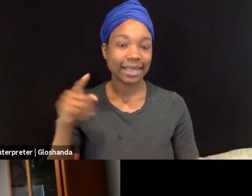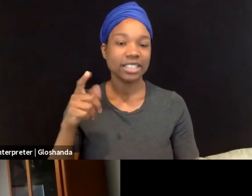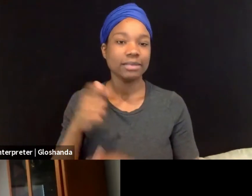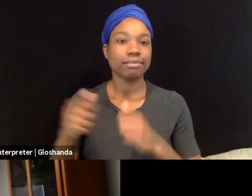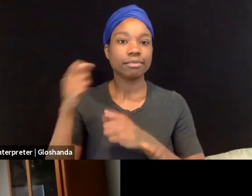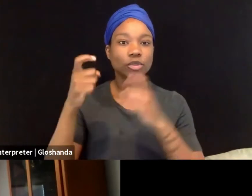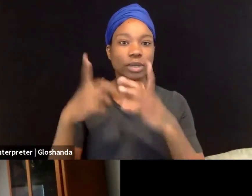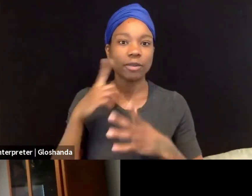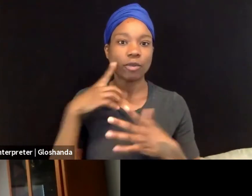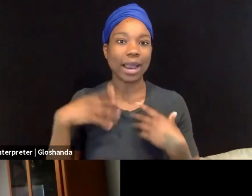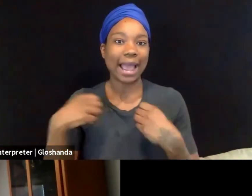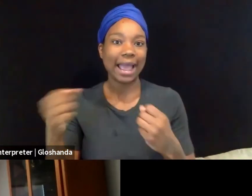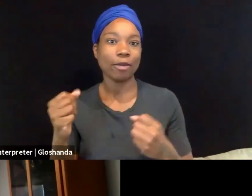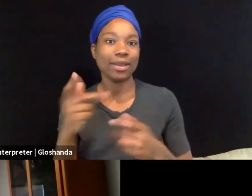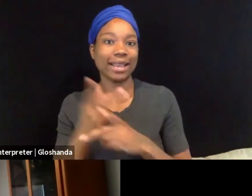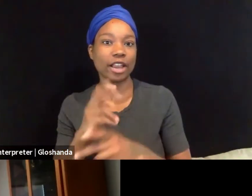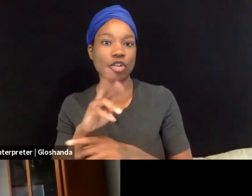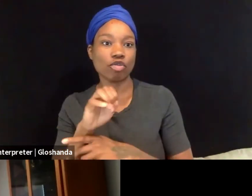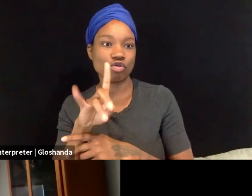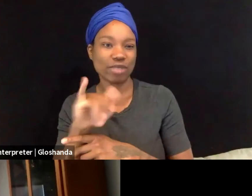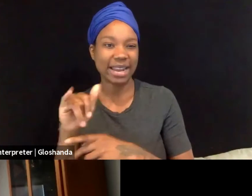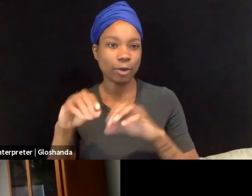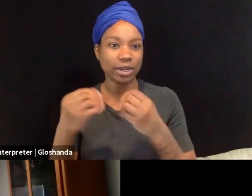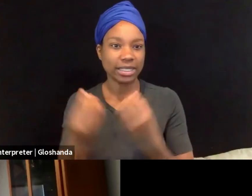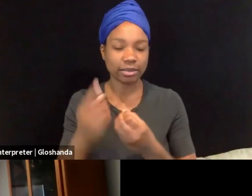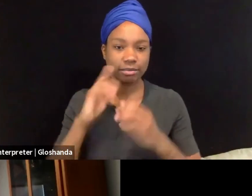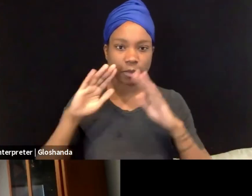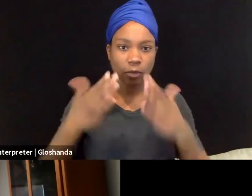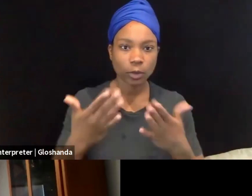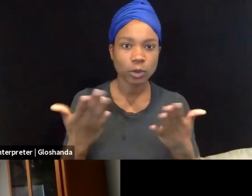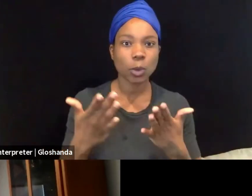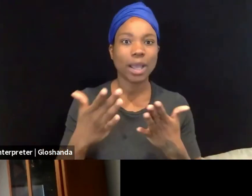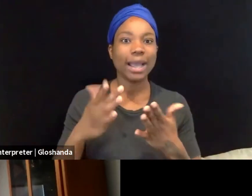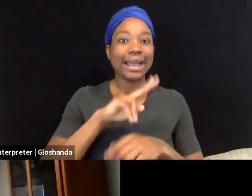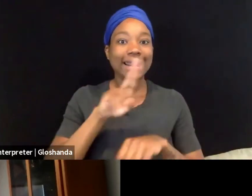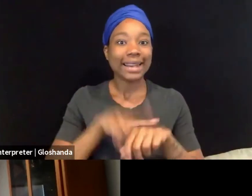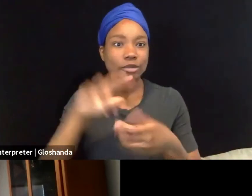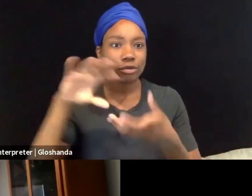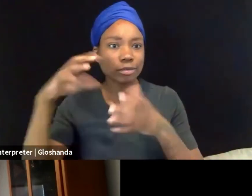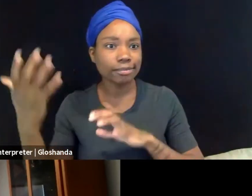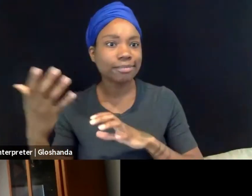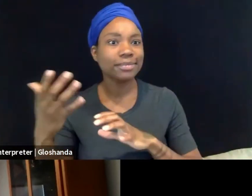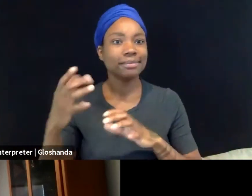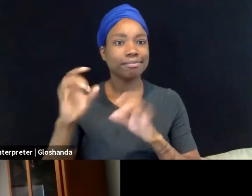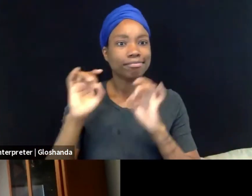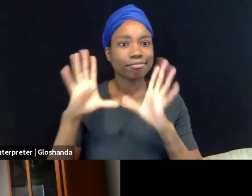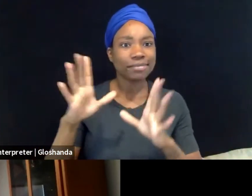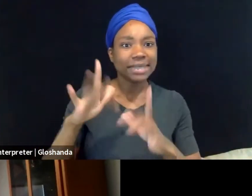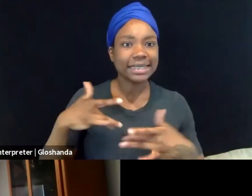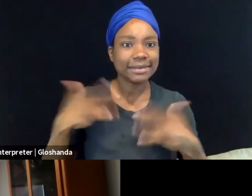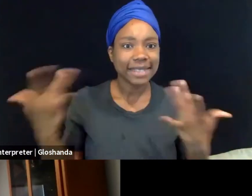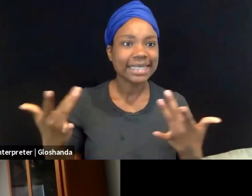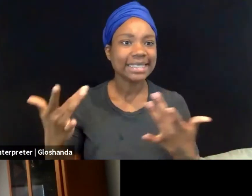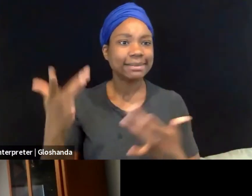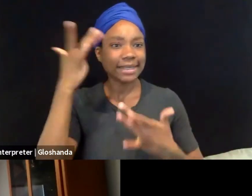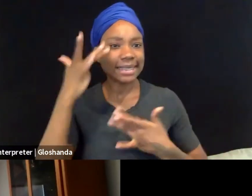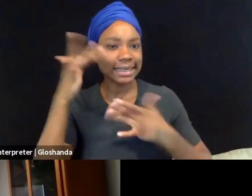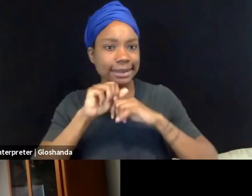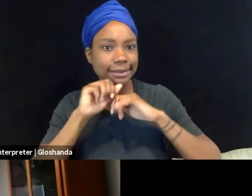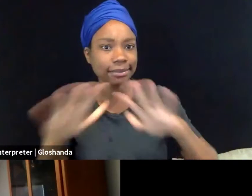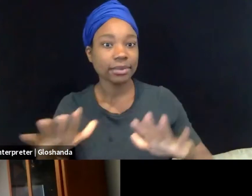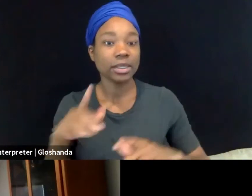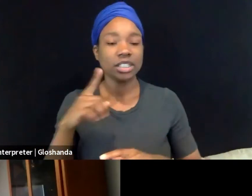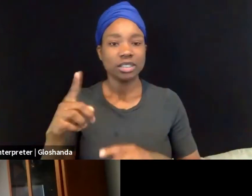during, and after natural disasters, disease outbreaks, and catastrophic events. She's been a senior advisor to the State Department's Special Coordinator for